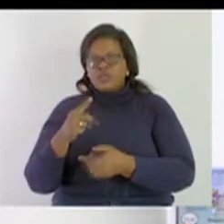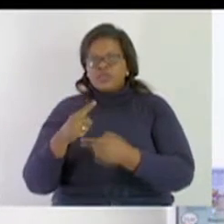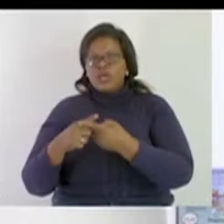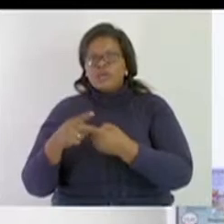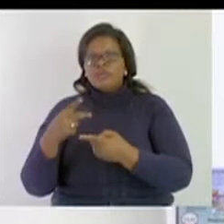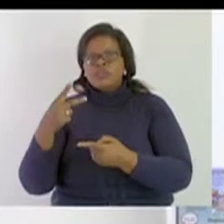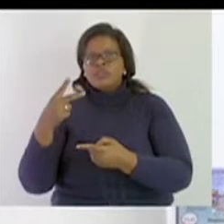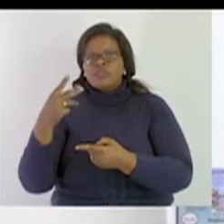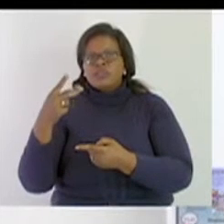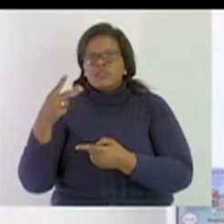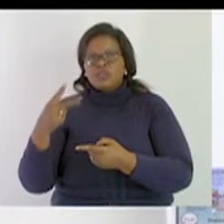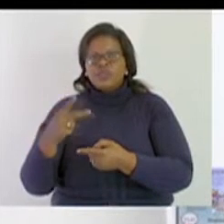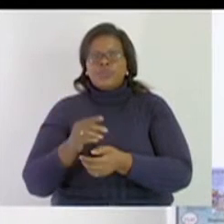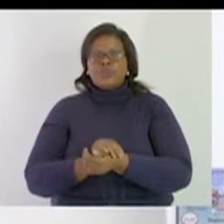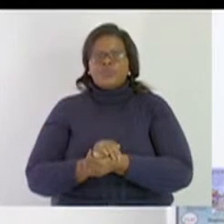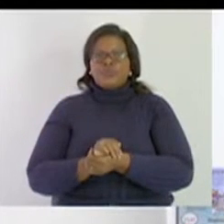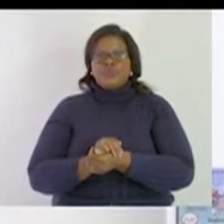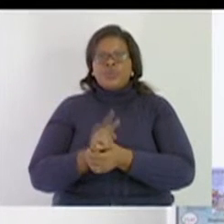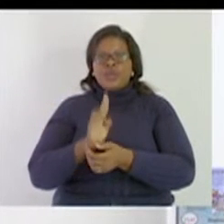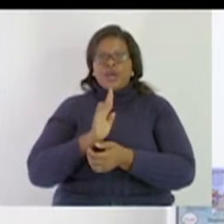sum, and that is